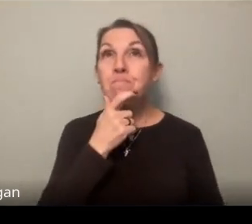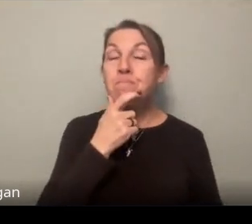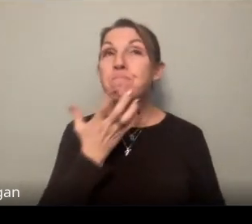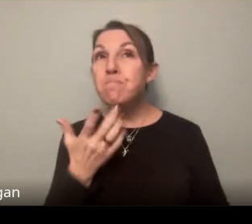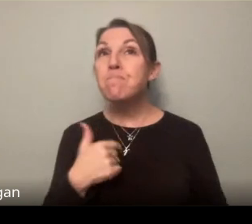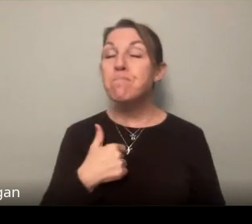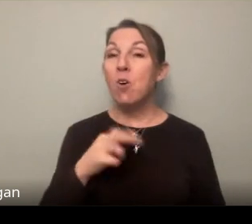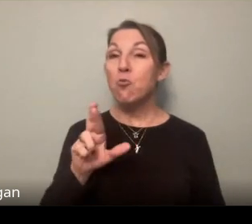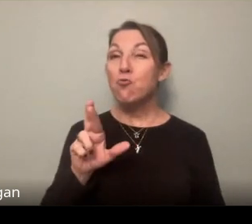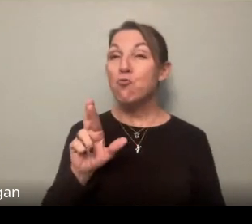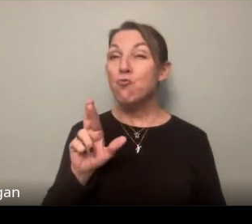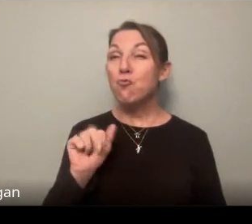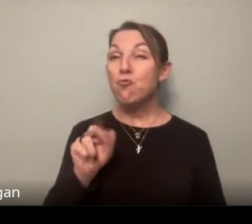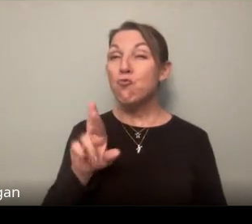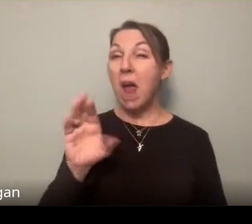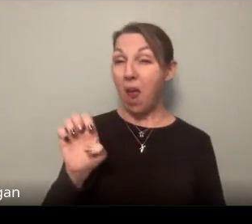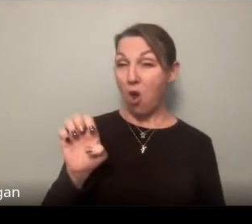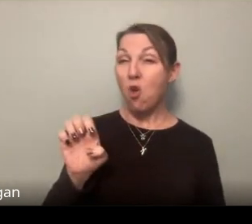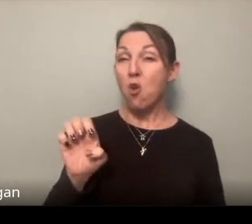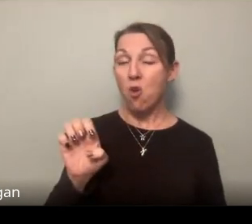I rarely